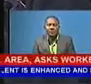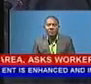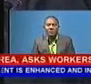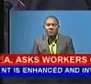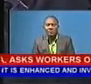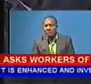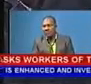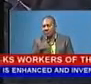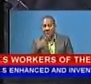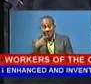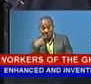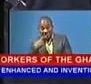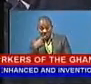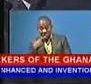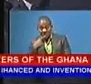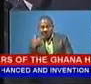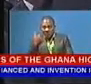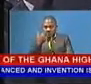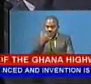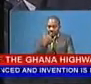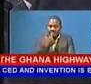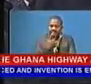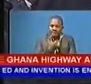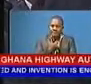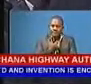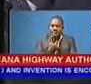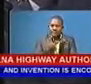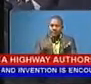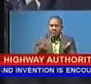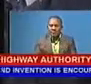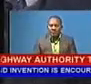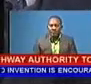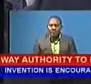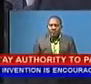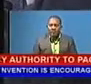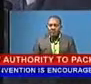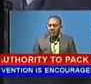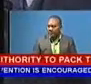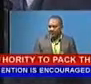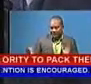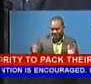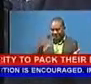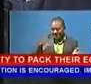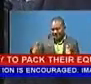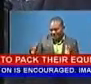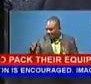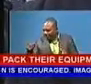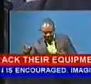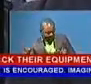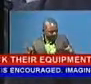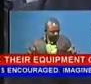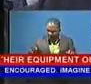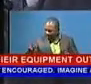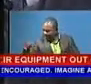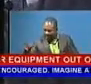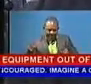the actual listing was meant to reproduce what we had. So where there's a difference in numbering, he